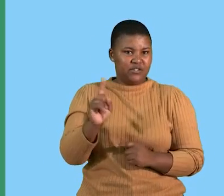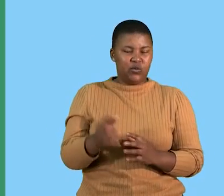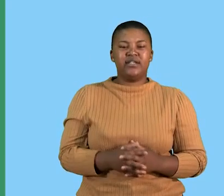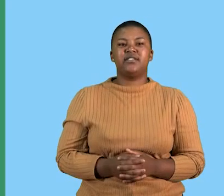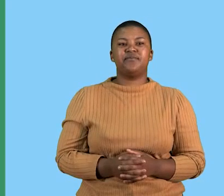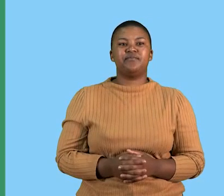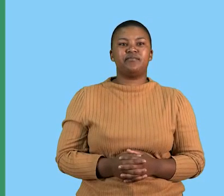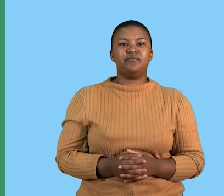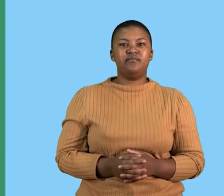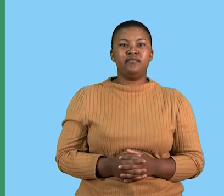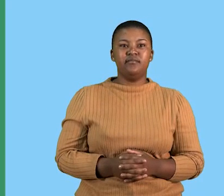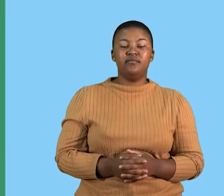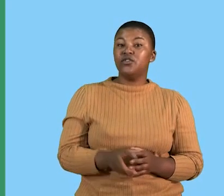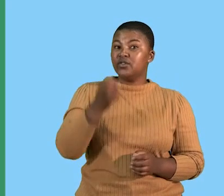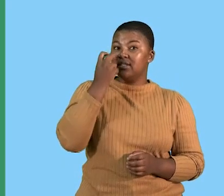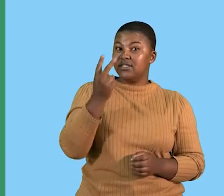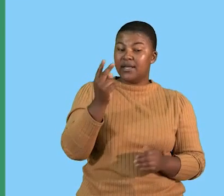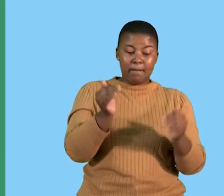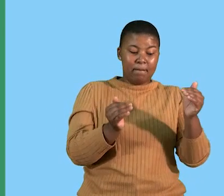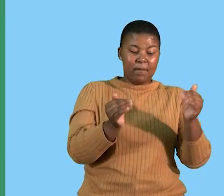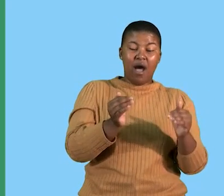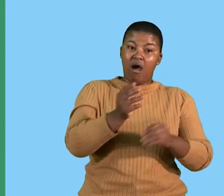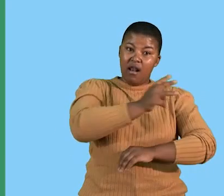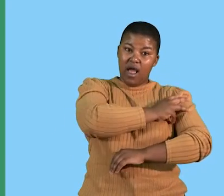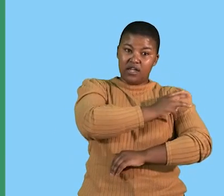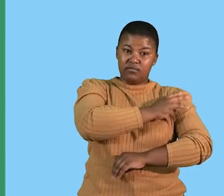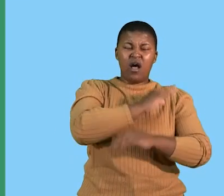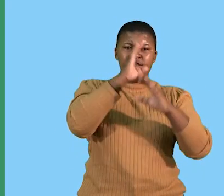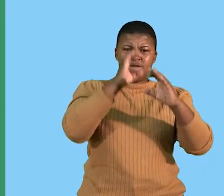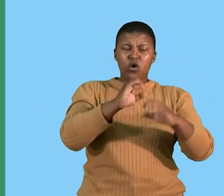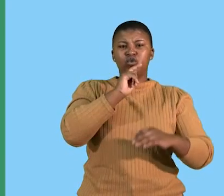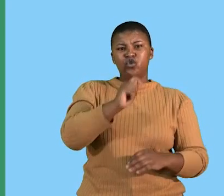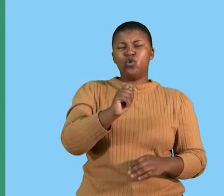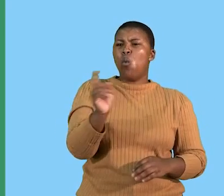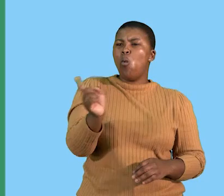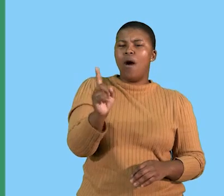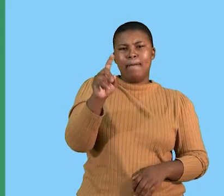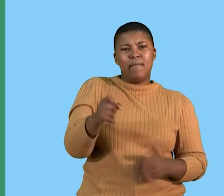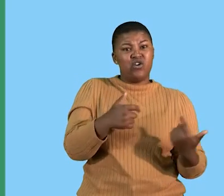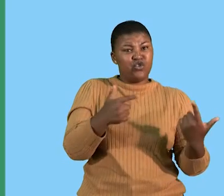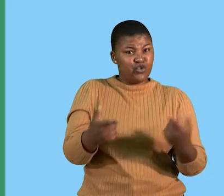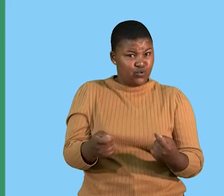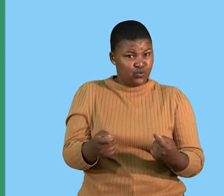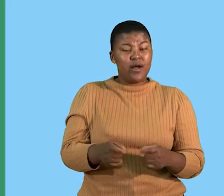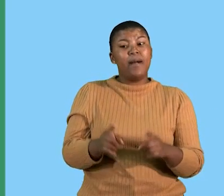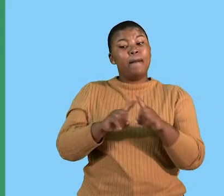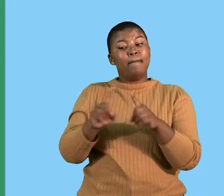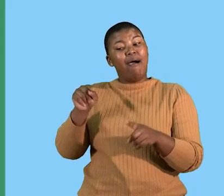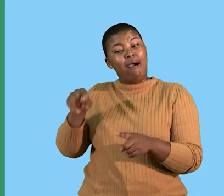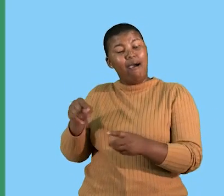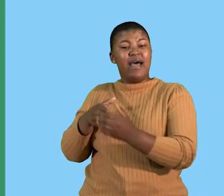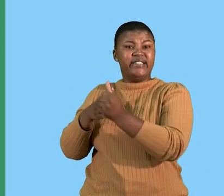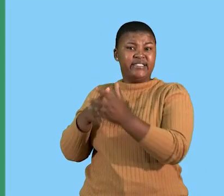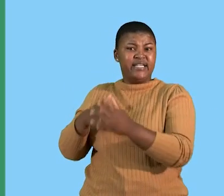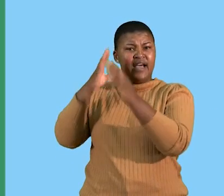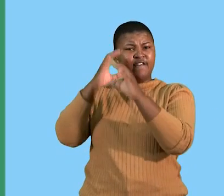we will see that management focuses more on what needs to be done, where leadership focuses